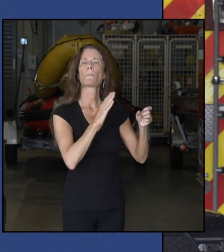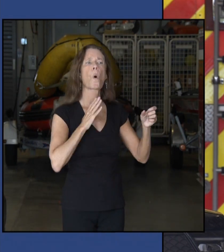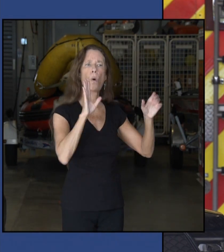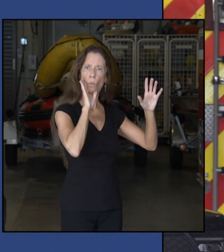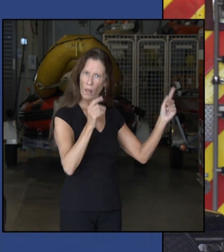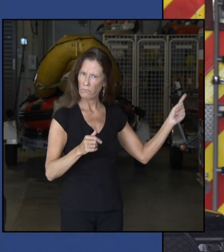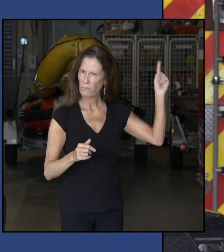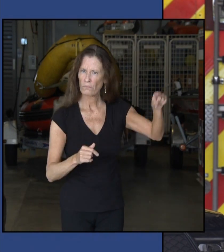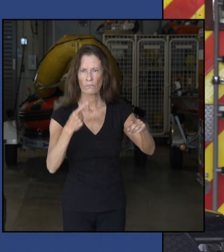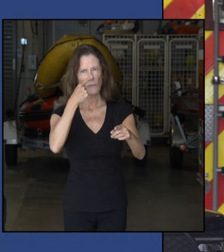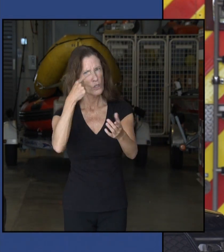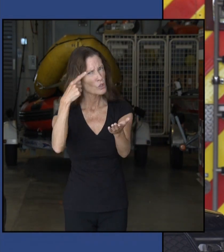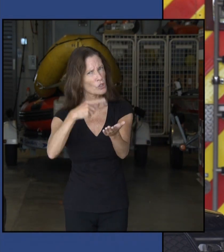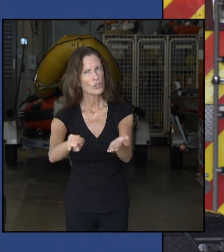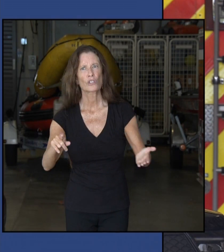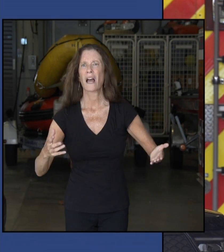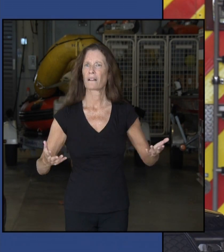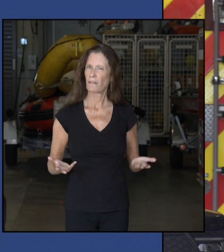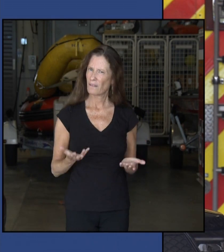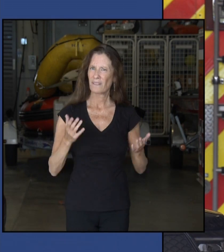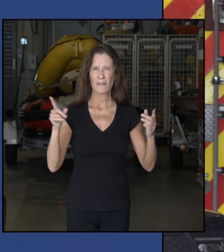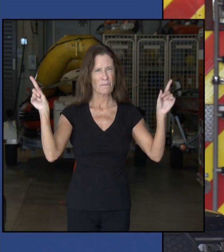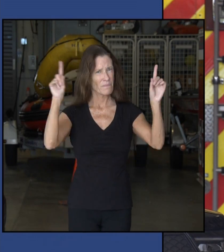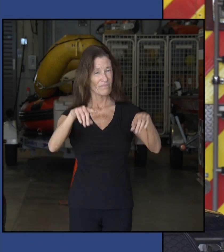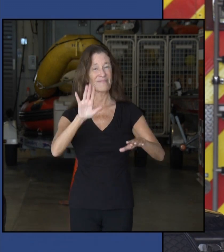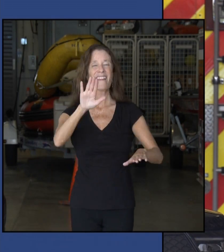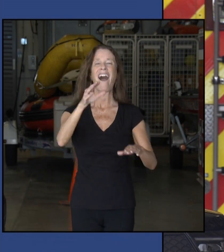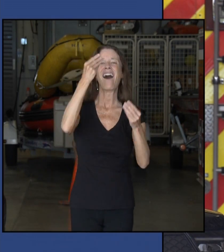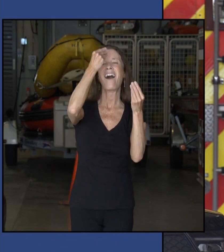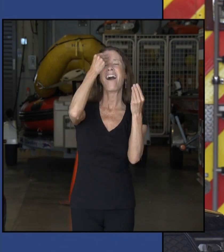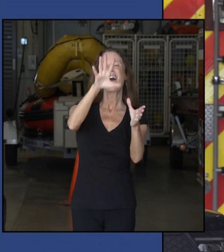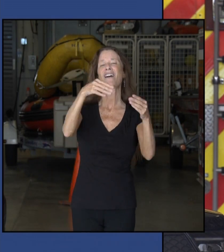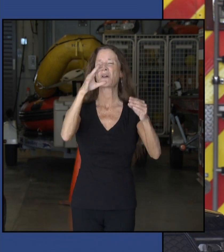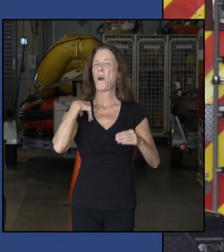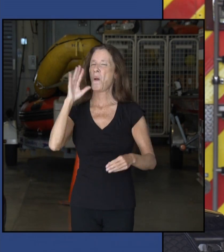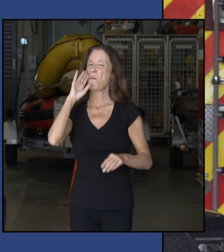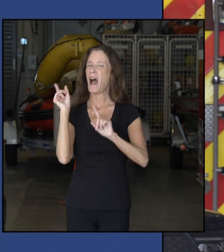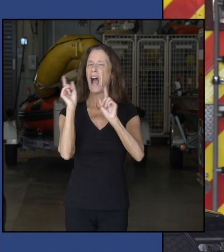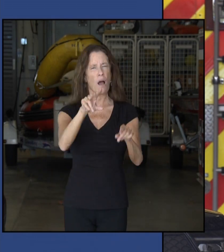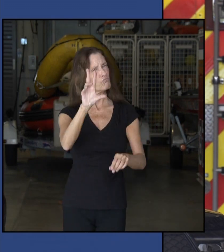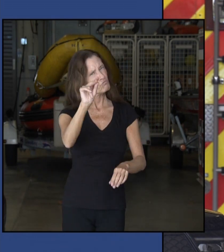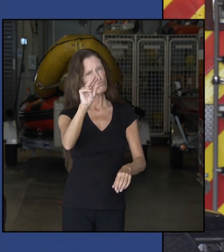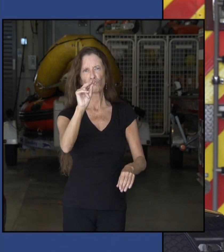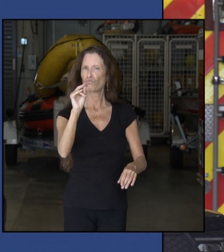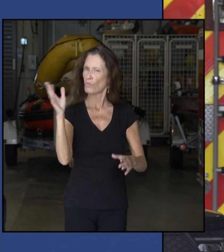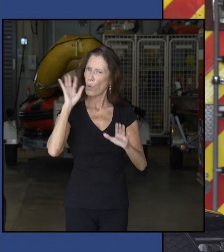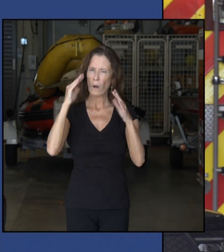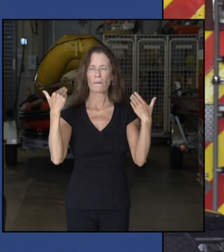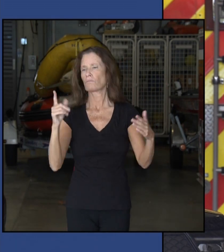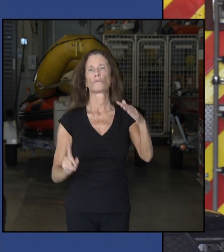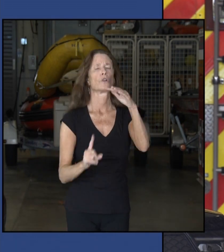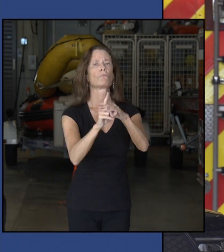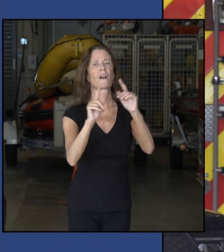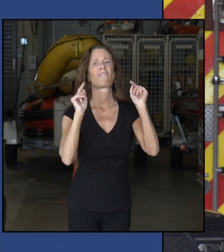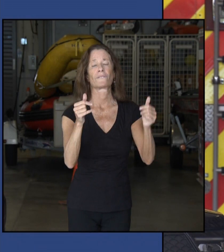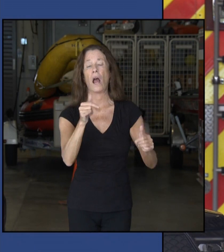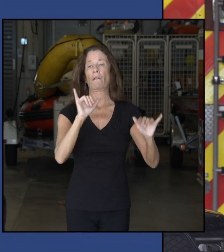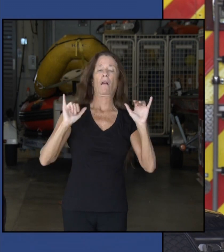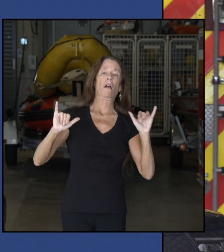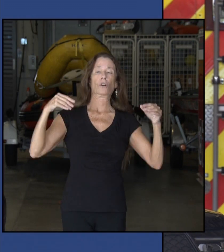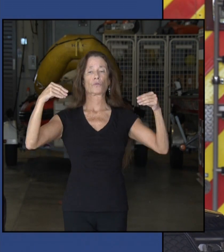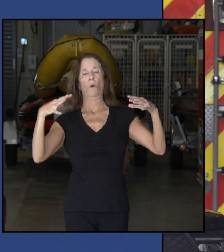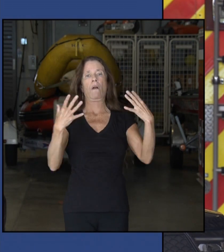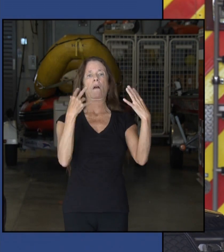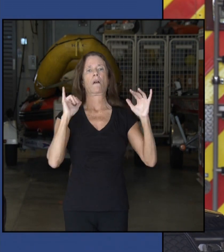to perform compliance inspections and rectify potential violations before a complaint has been made.